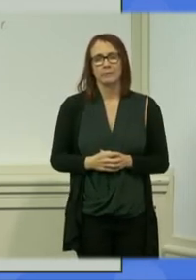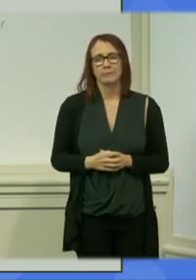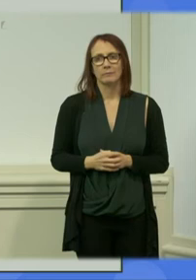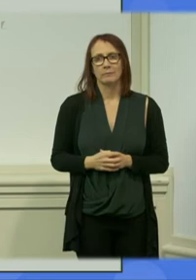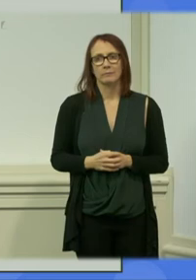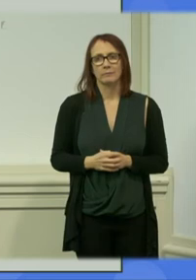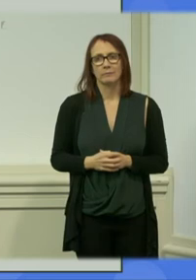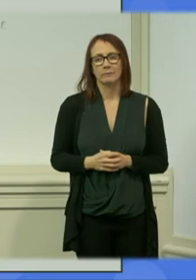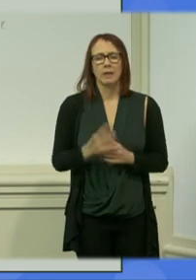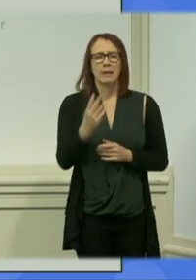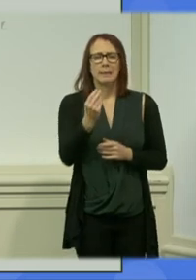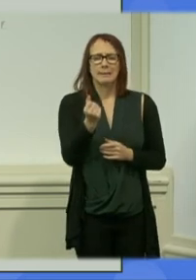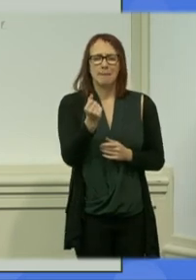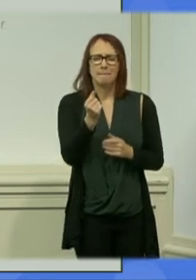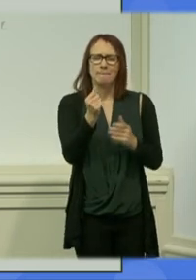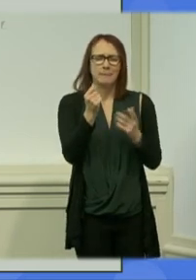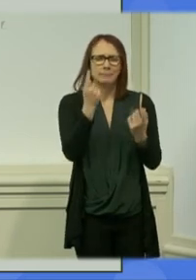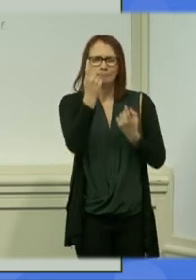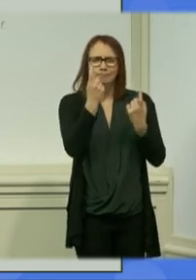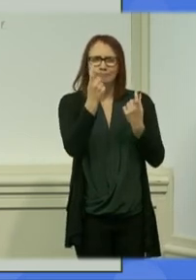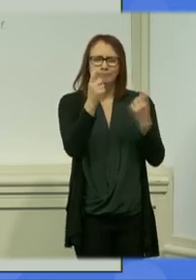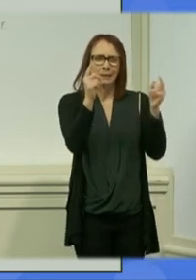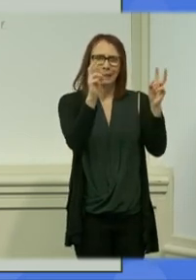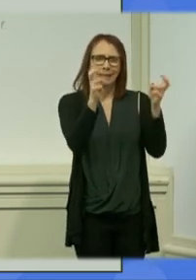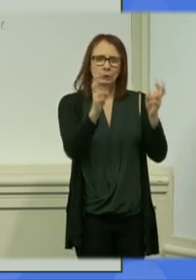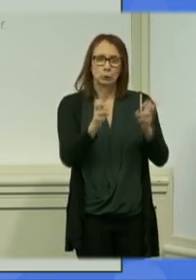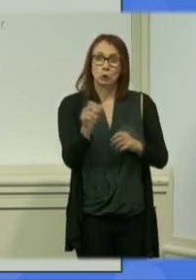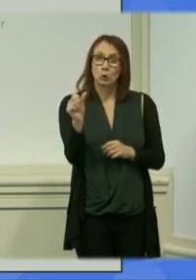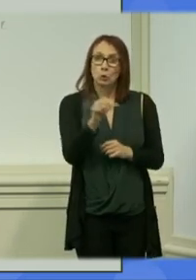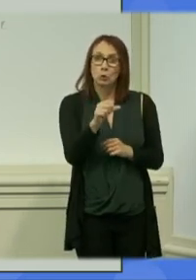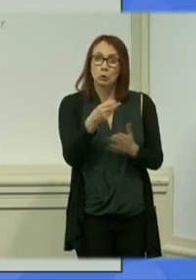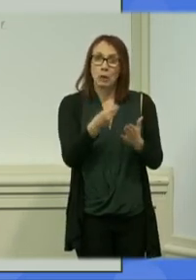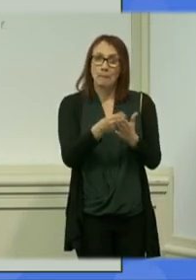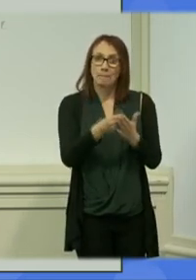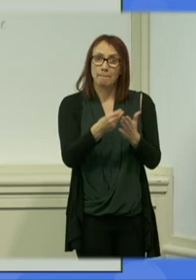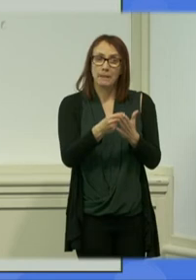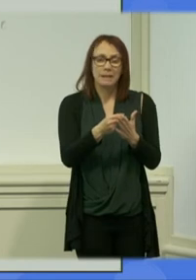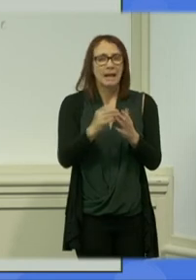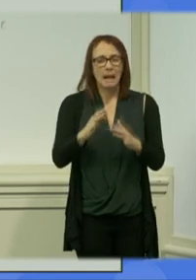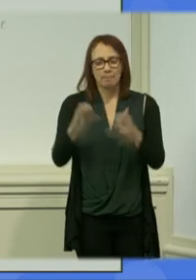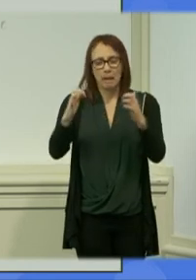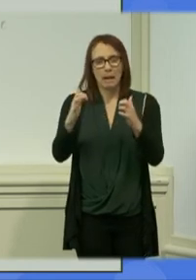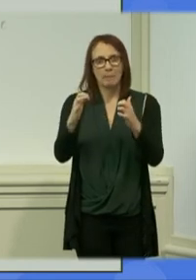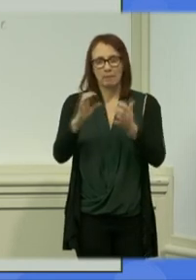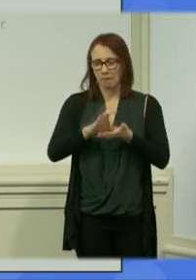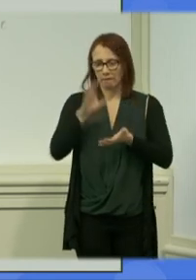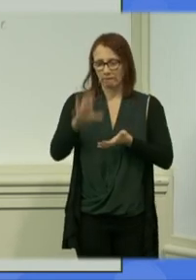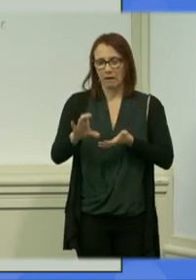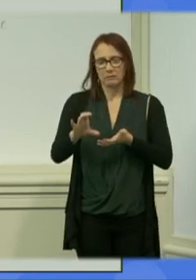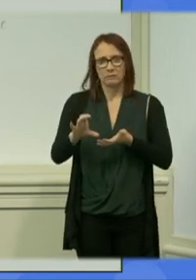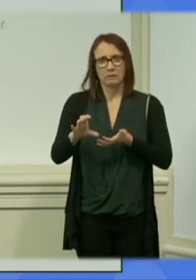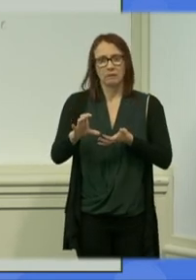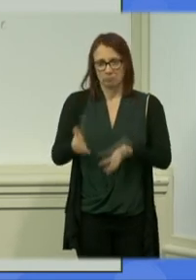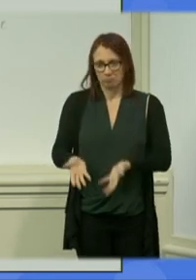Issues for you to consider. Should you be given money as a Parliament and just spend it, or is it a bit like giving the kids